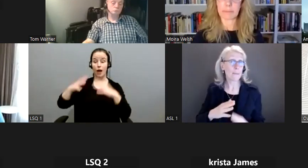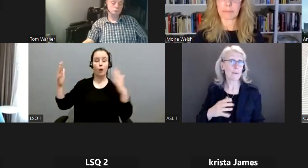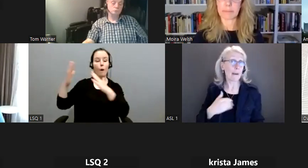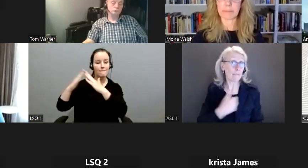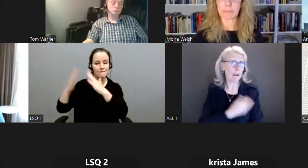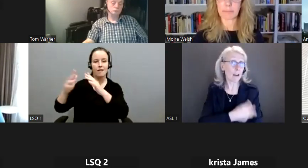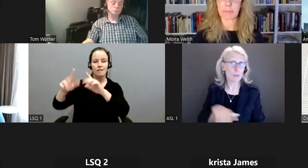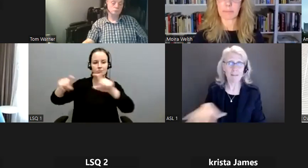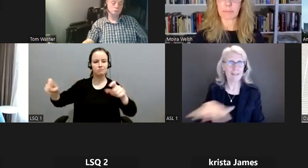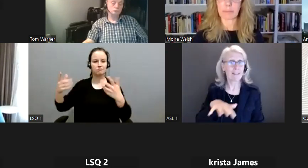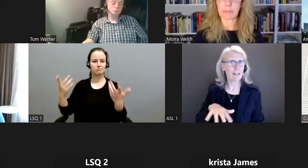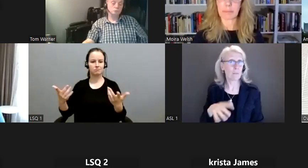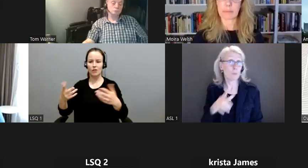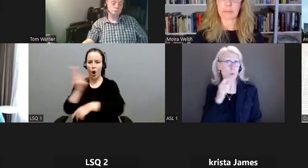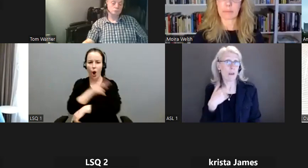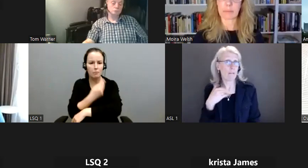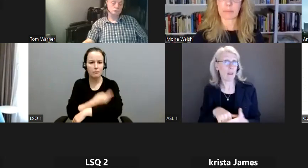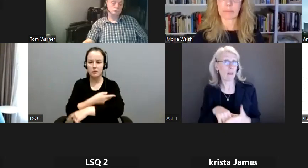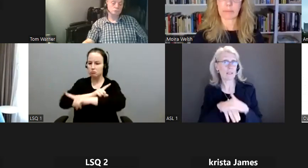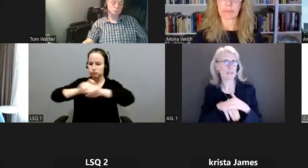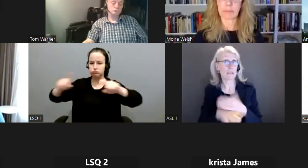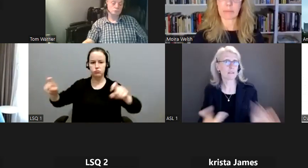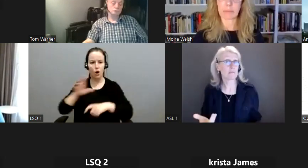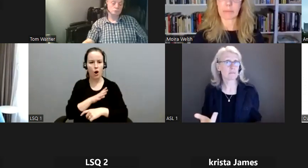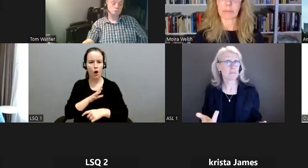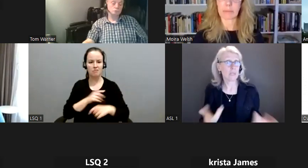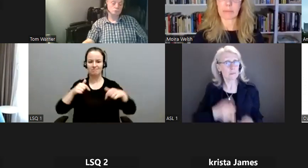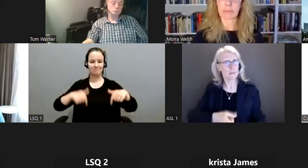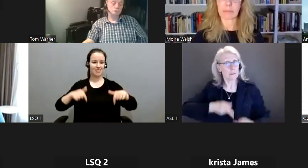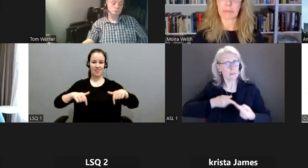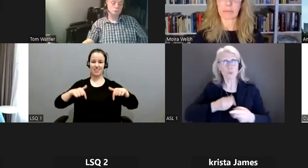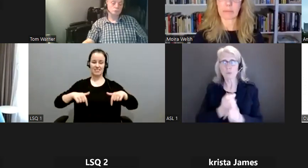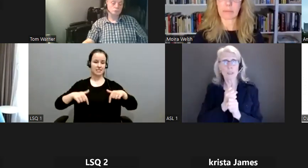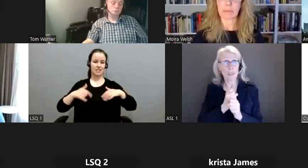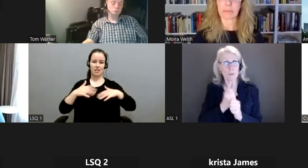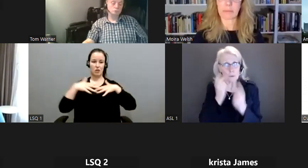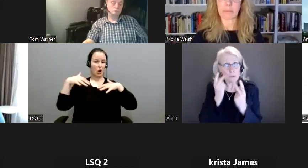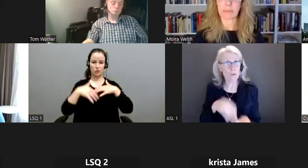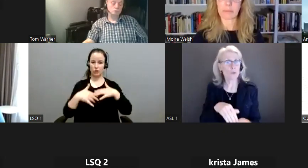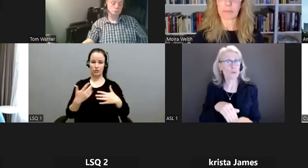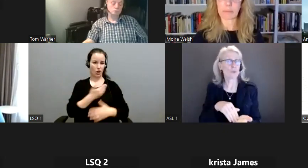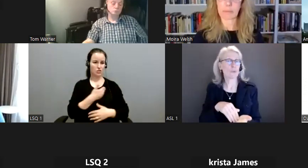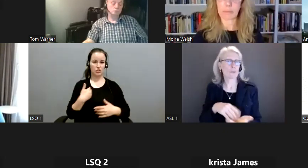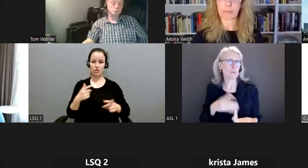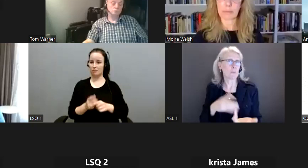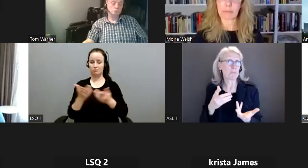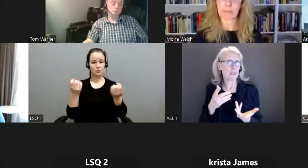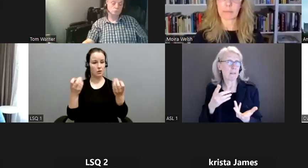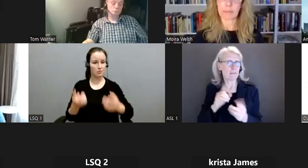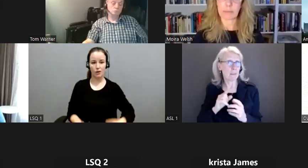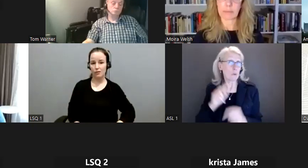that privilege in First Nations countries across the country. So in many